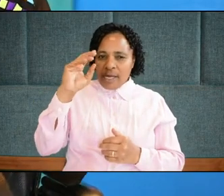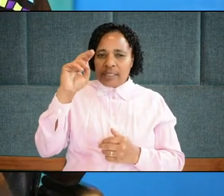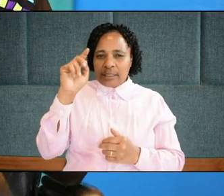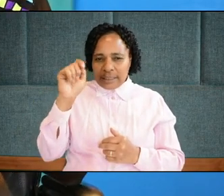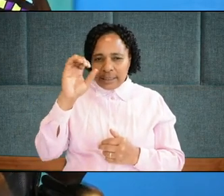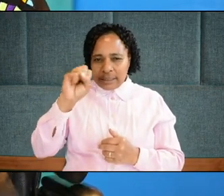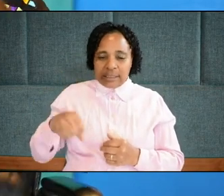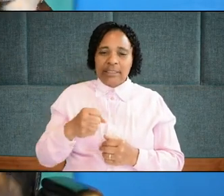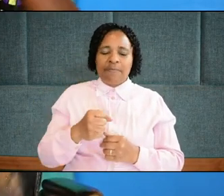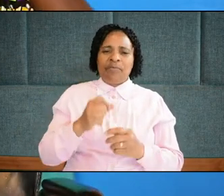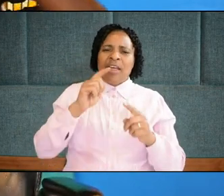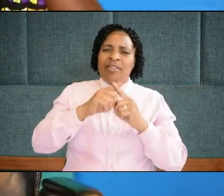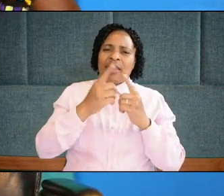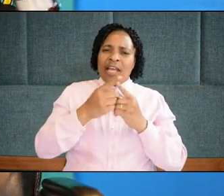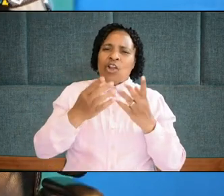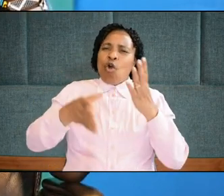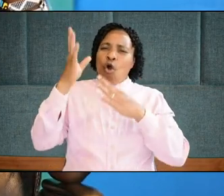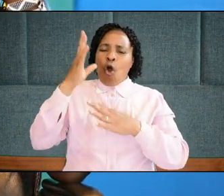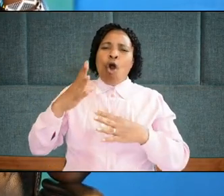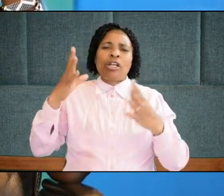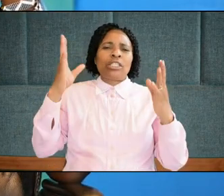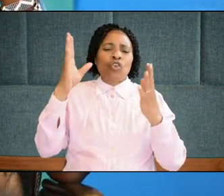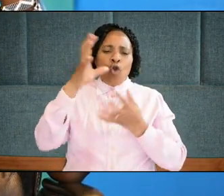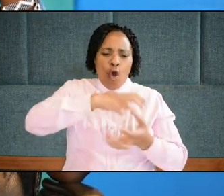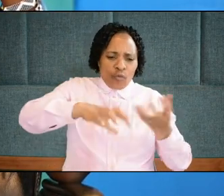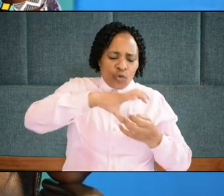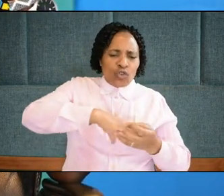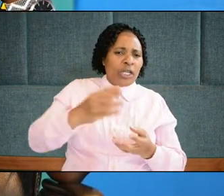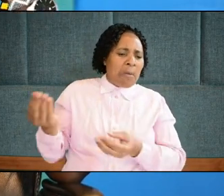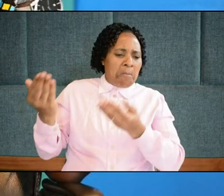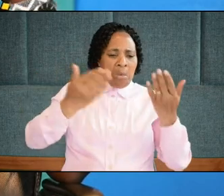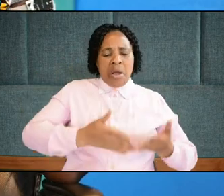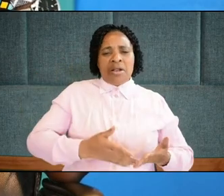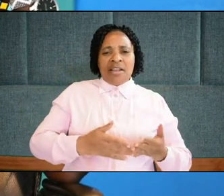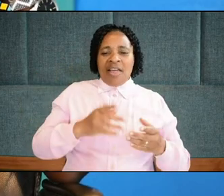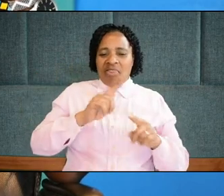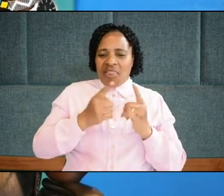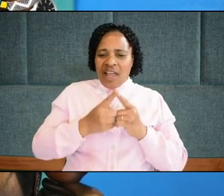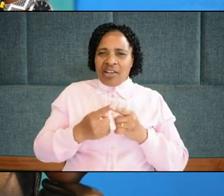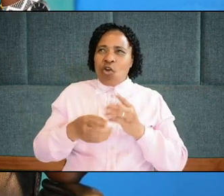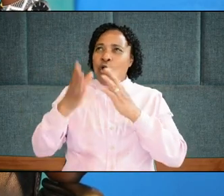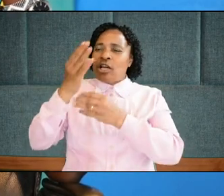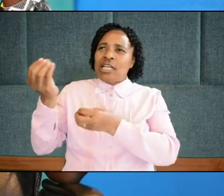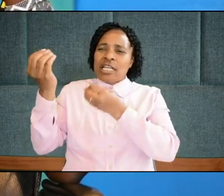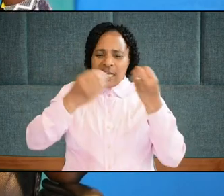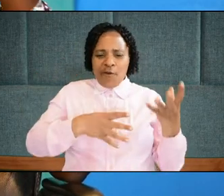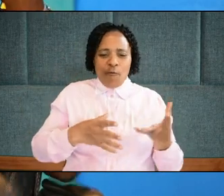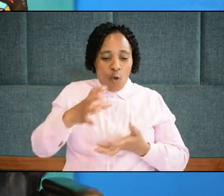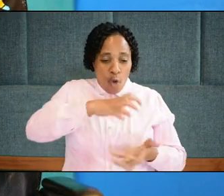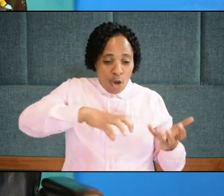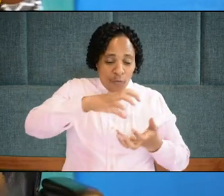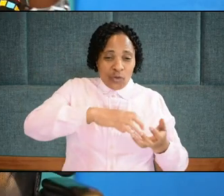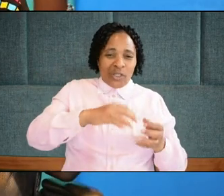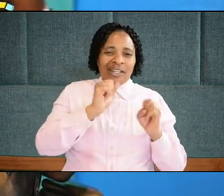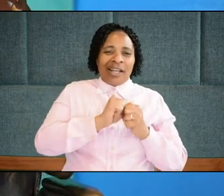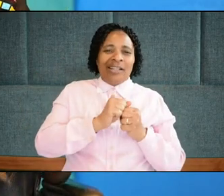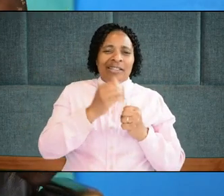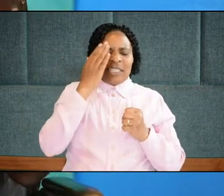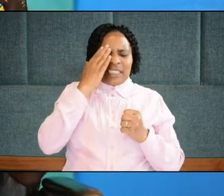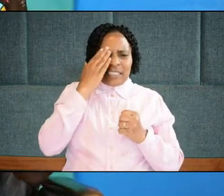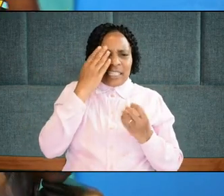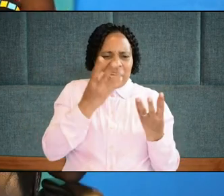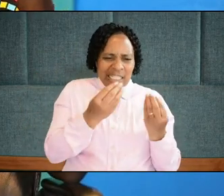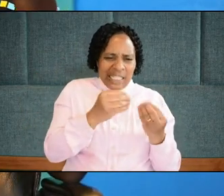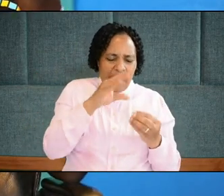to annihilate them. And then God struck them with confusion. And once they were struck with confusion, the Israelites had easy pickings. They